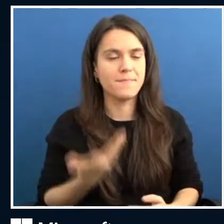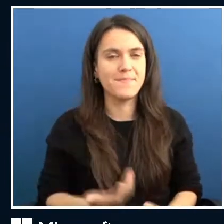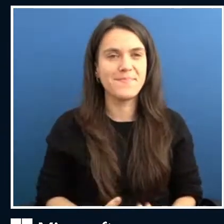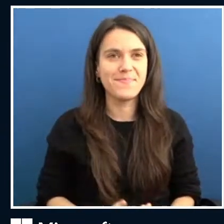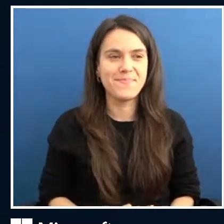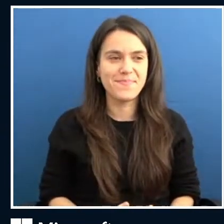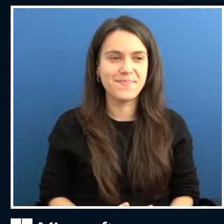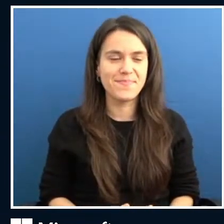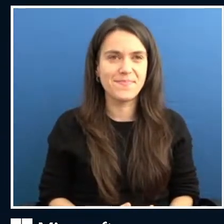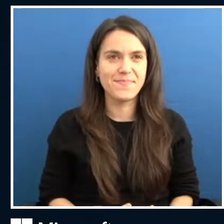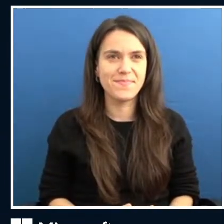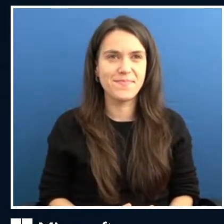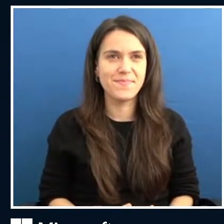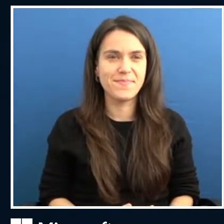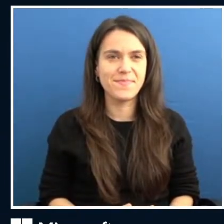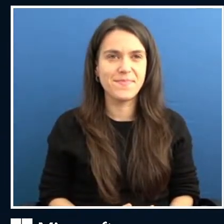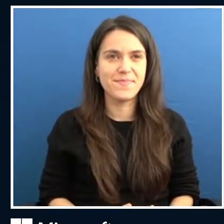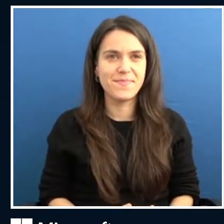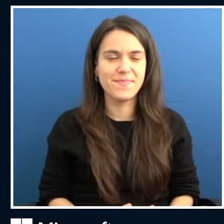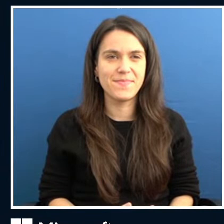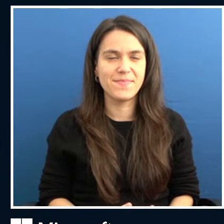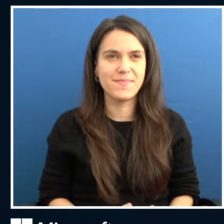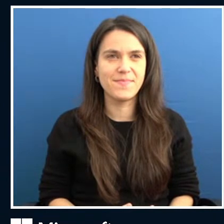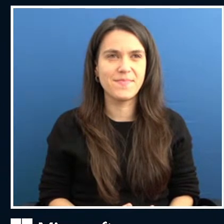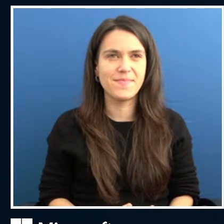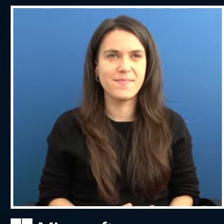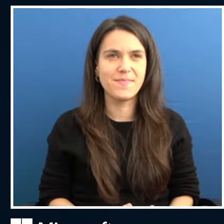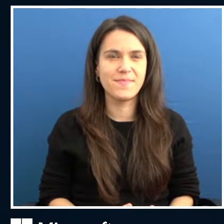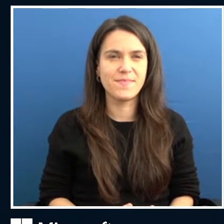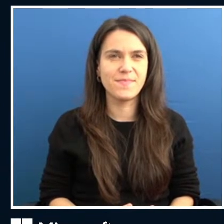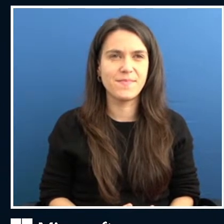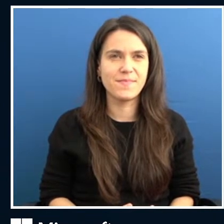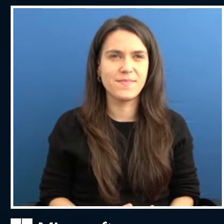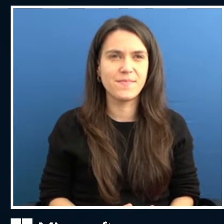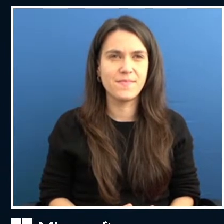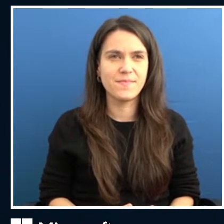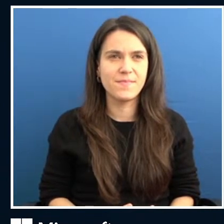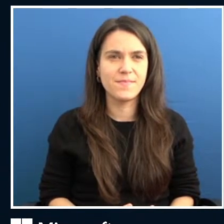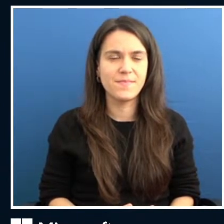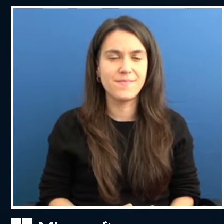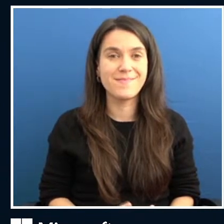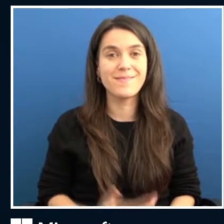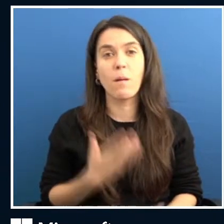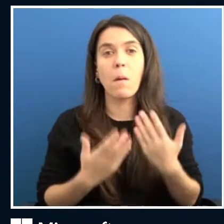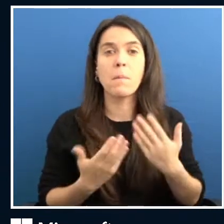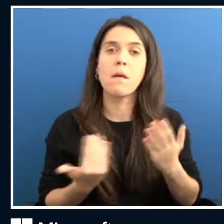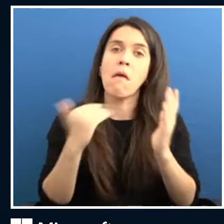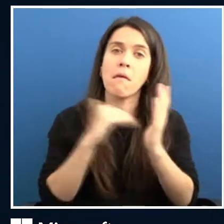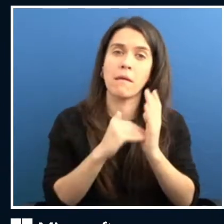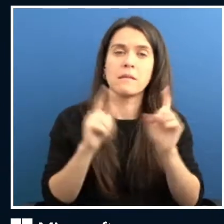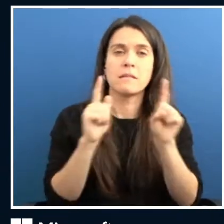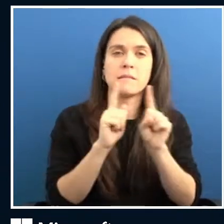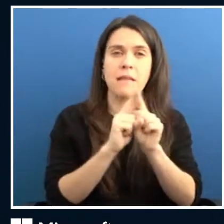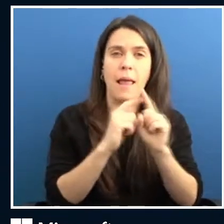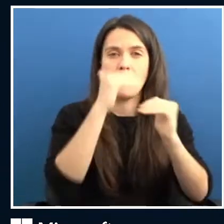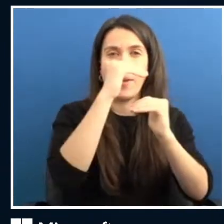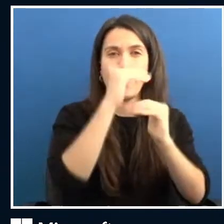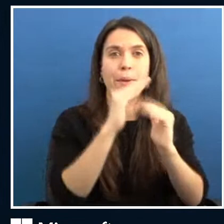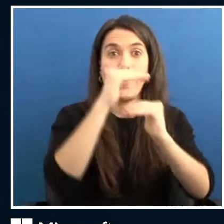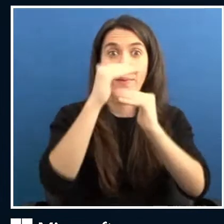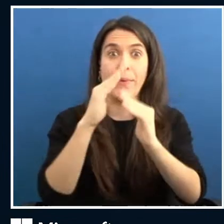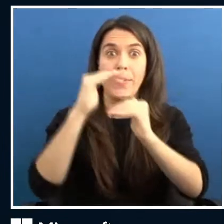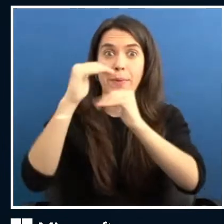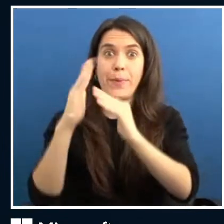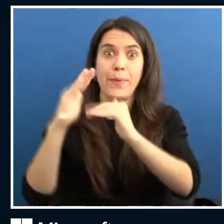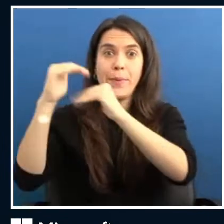we created these new kind of boxes or each of these new kind of regions from the image,